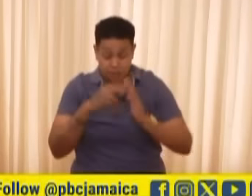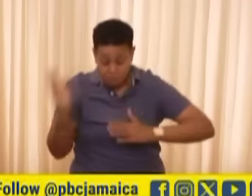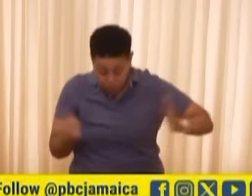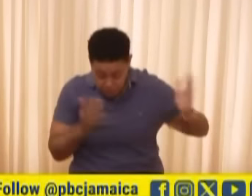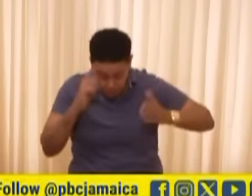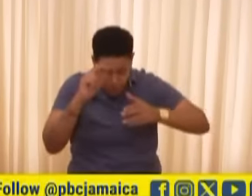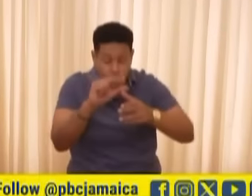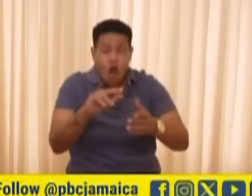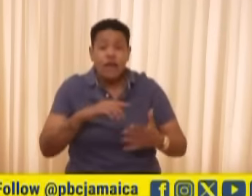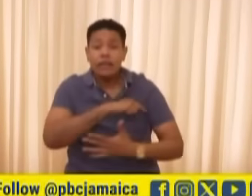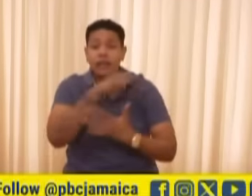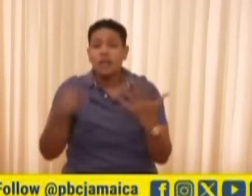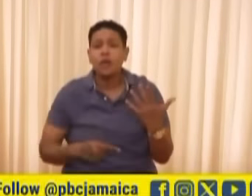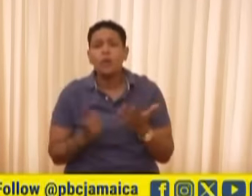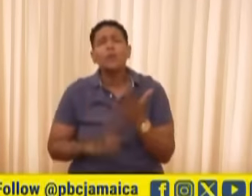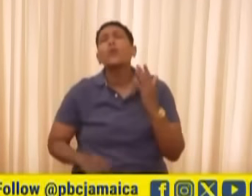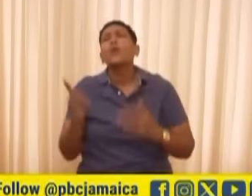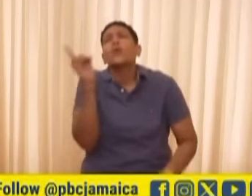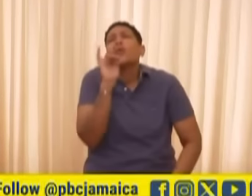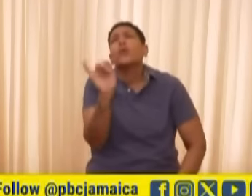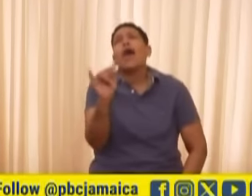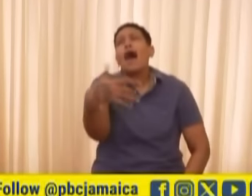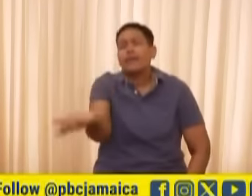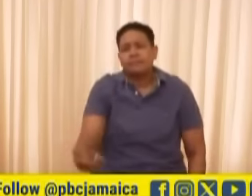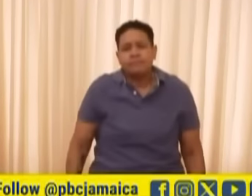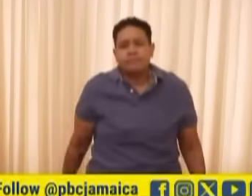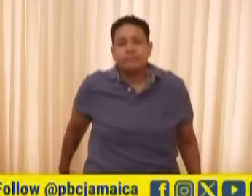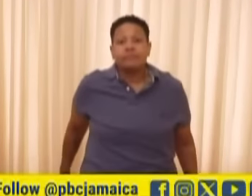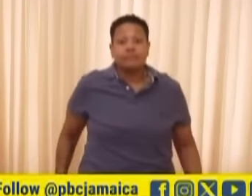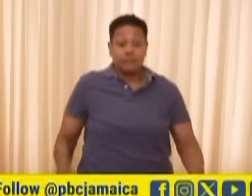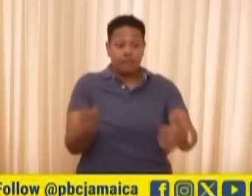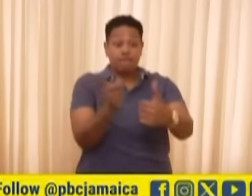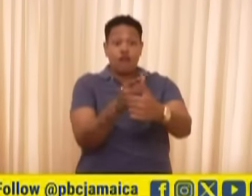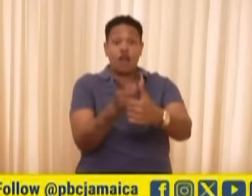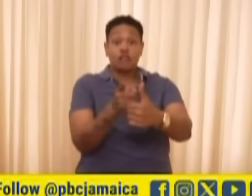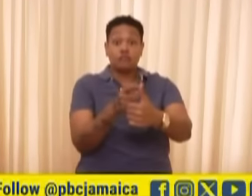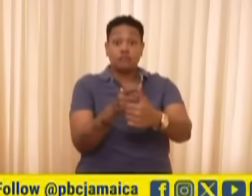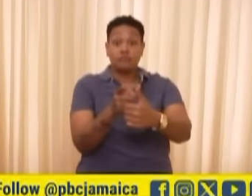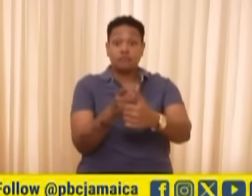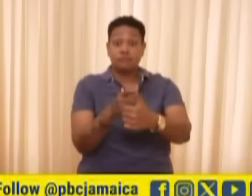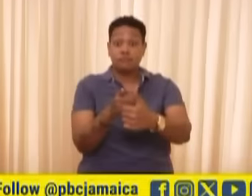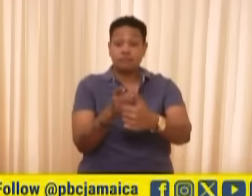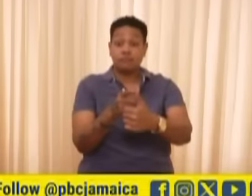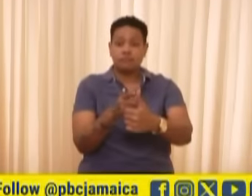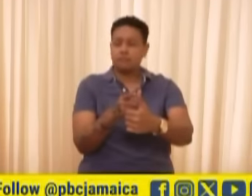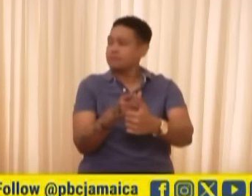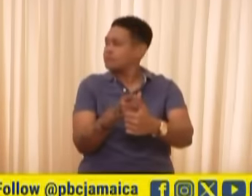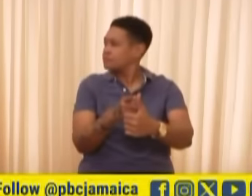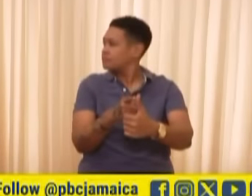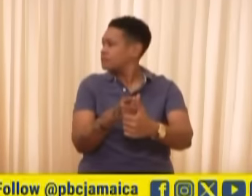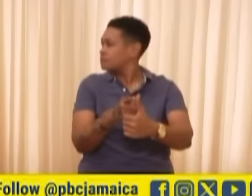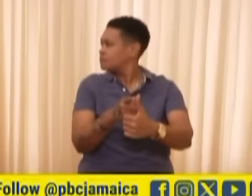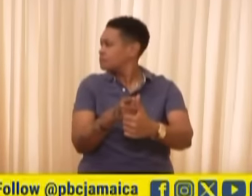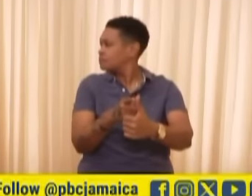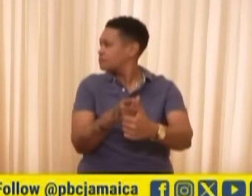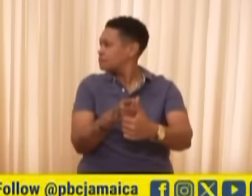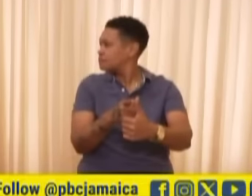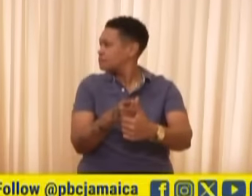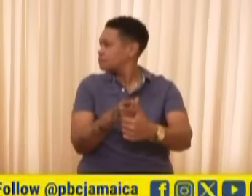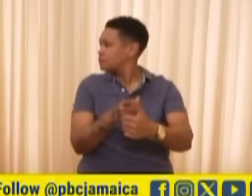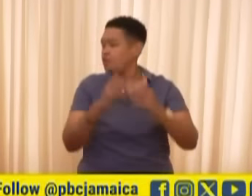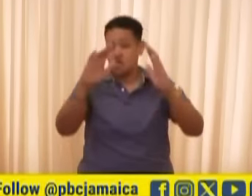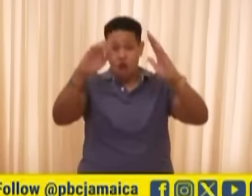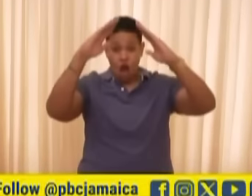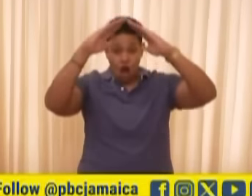for a hurricane would be, first of all, you want to protect your